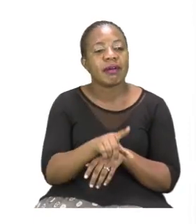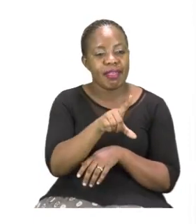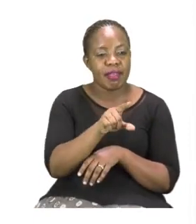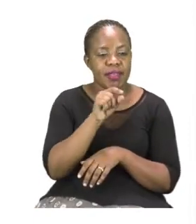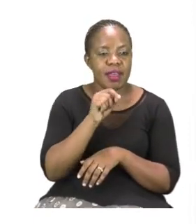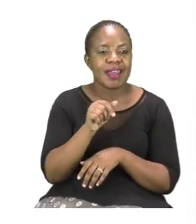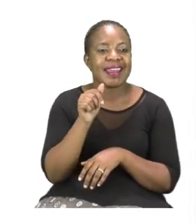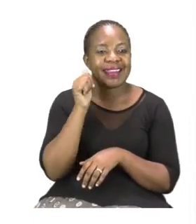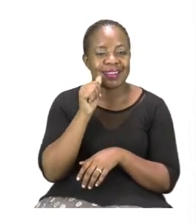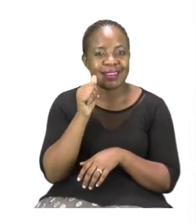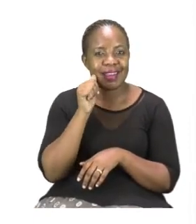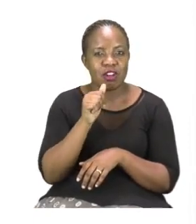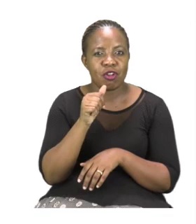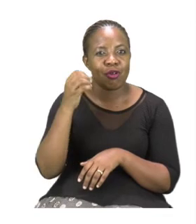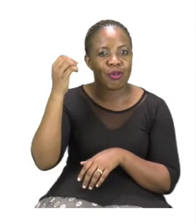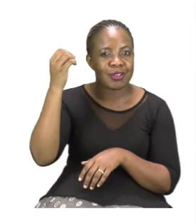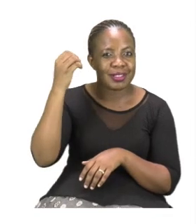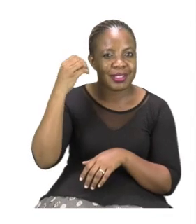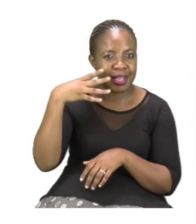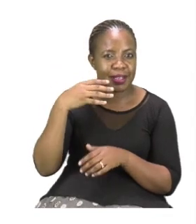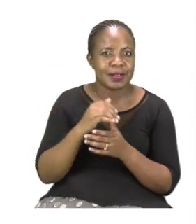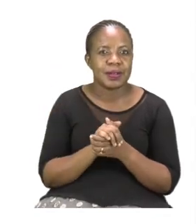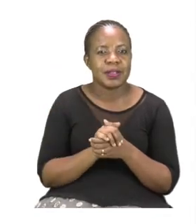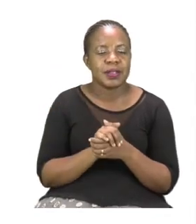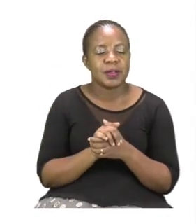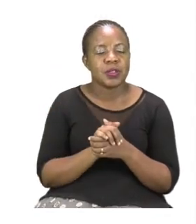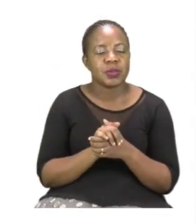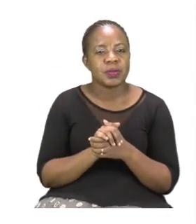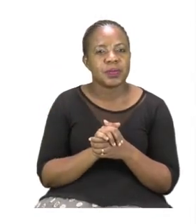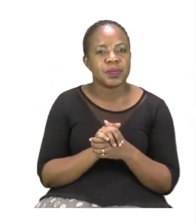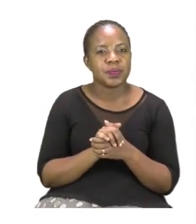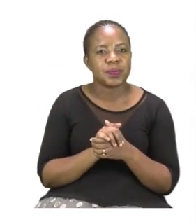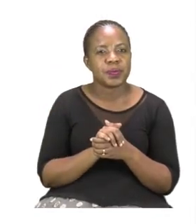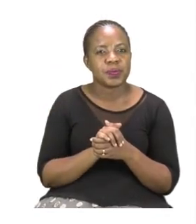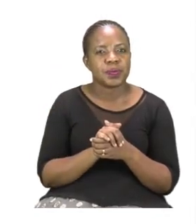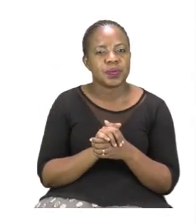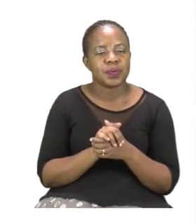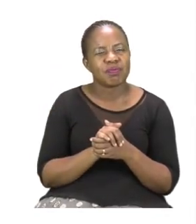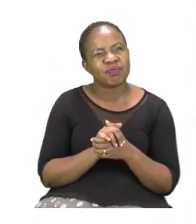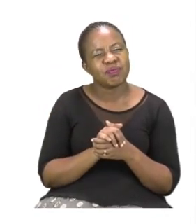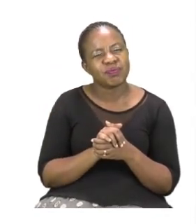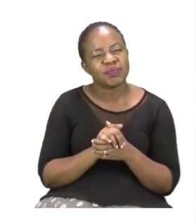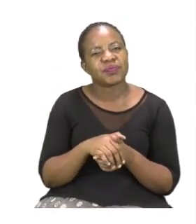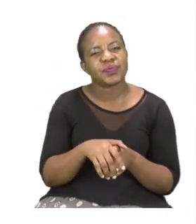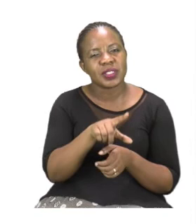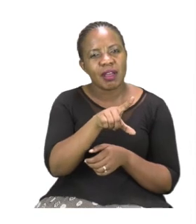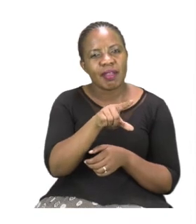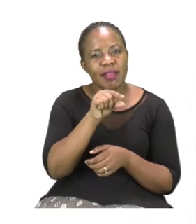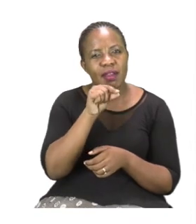sun. So that is how we're going to start our sentence. We are going to say